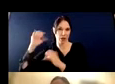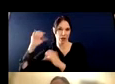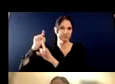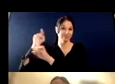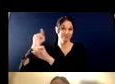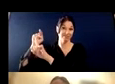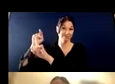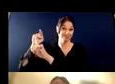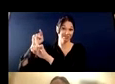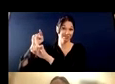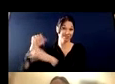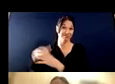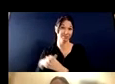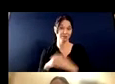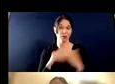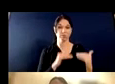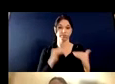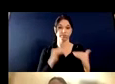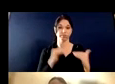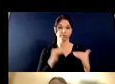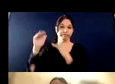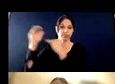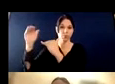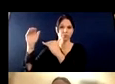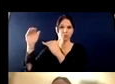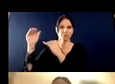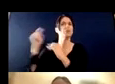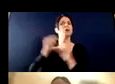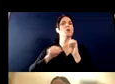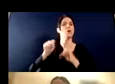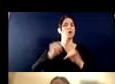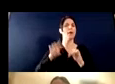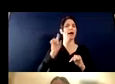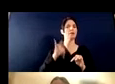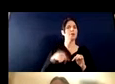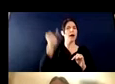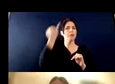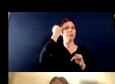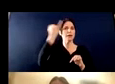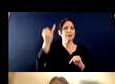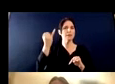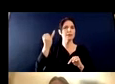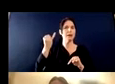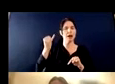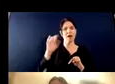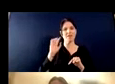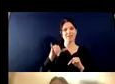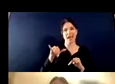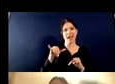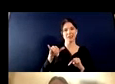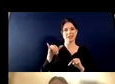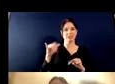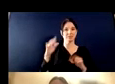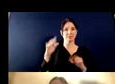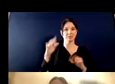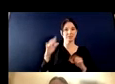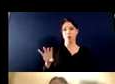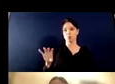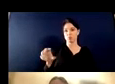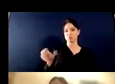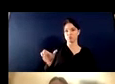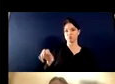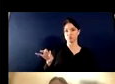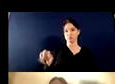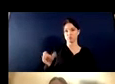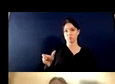So when we go back to the radial dial analogy, the symbols on the audiogram tell us the volume that that sound